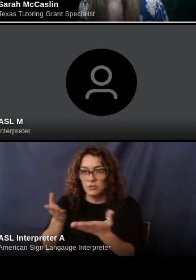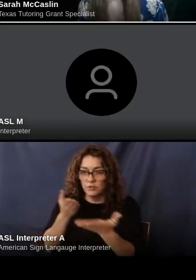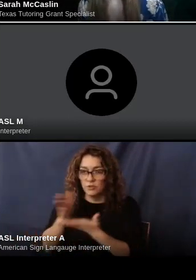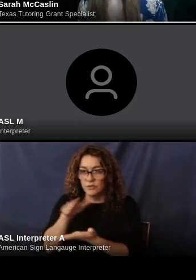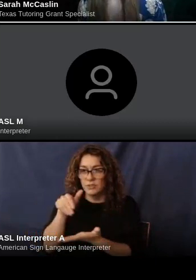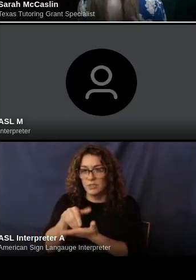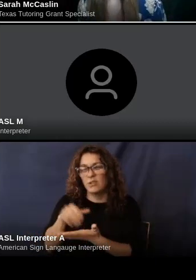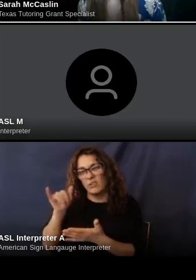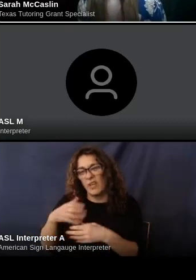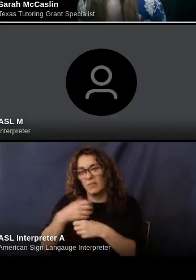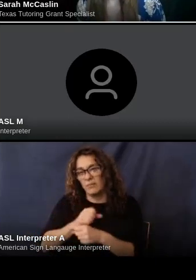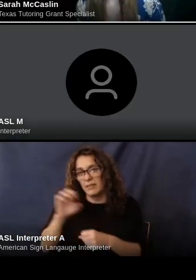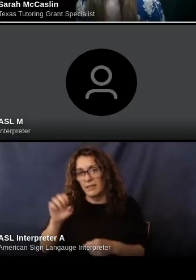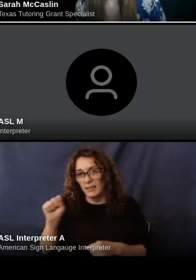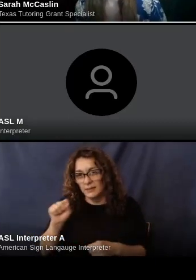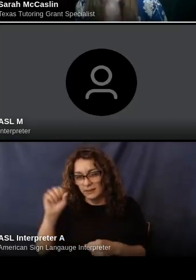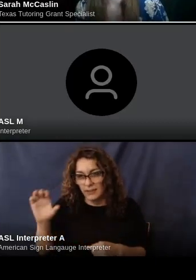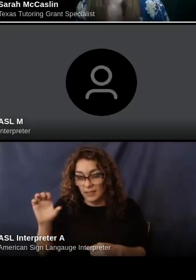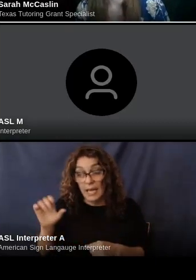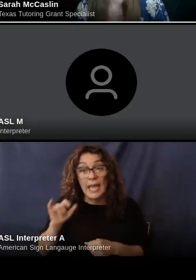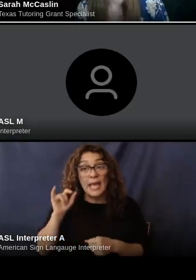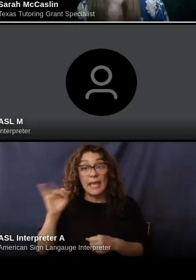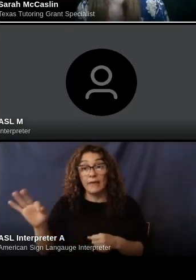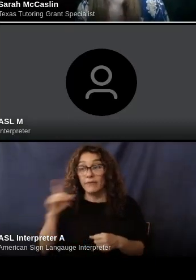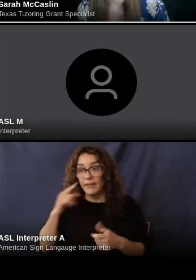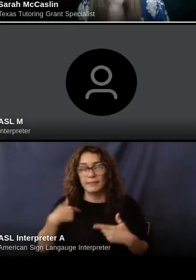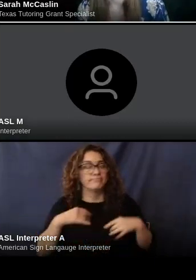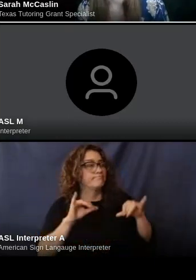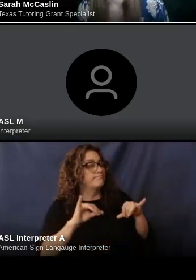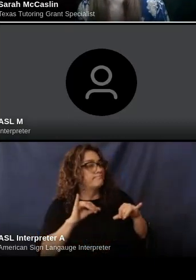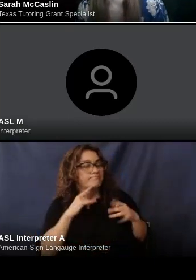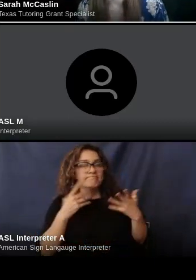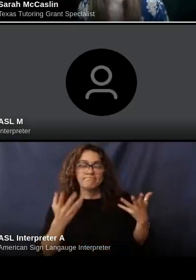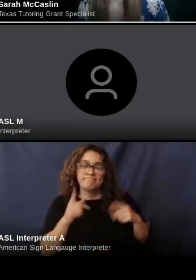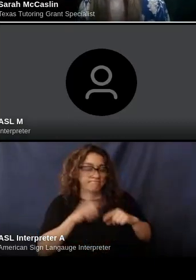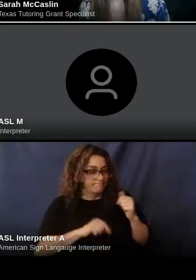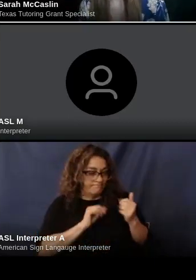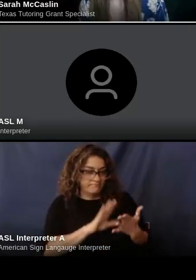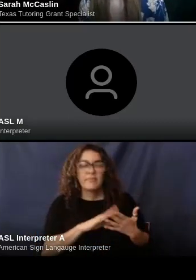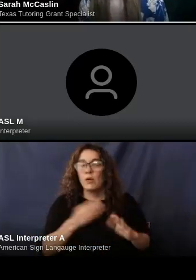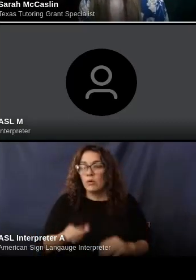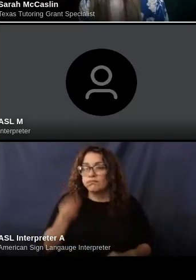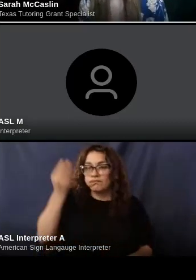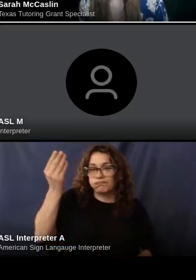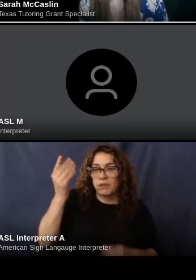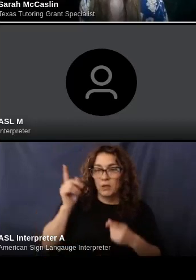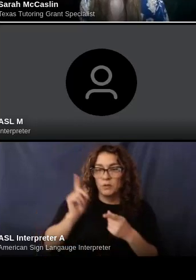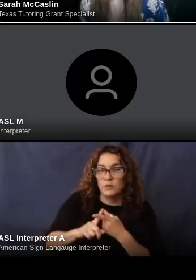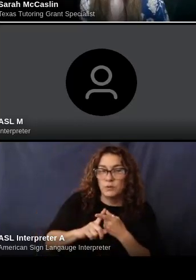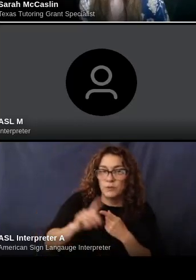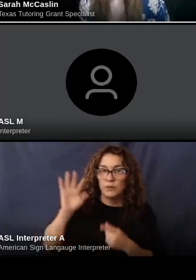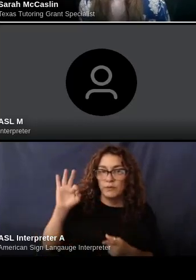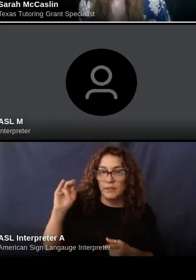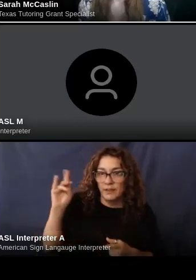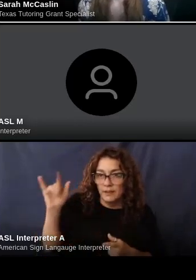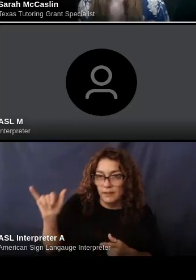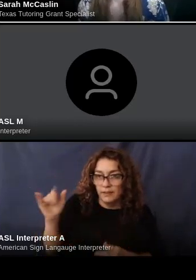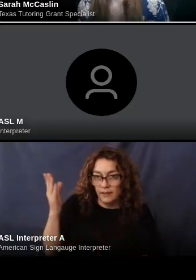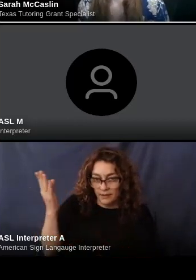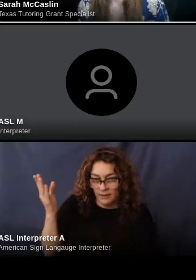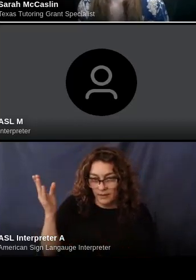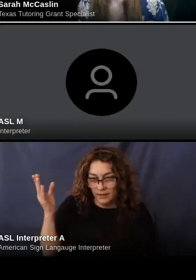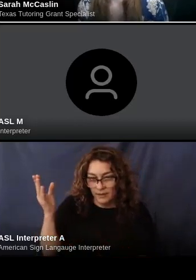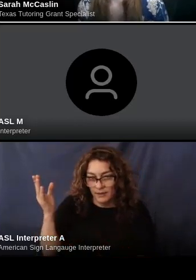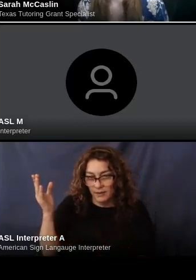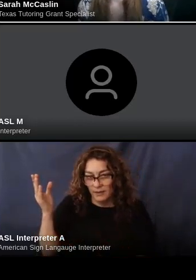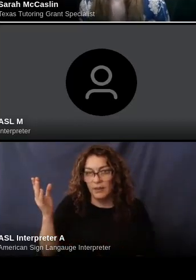action on, all of those things get rolled back up to the agency. And while we might not have an immediate response, just know